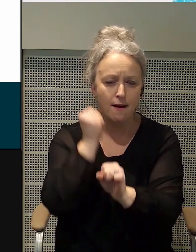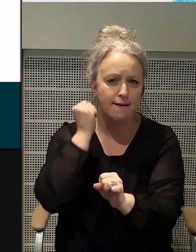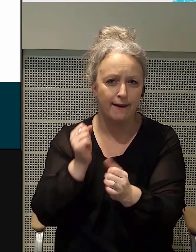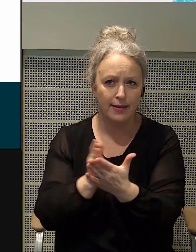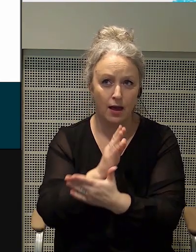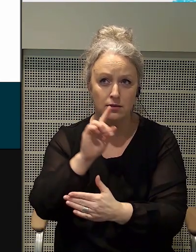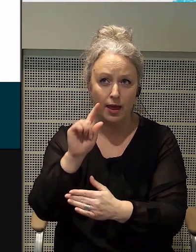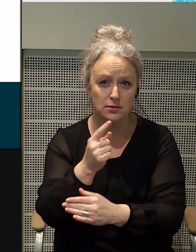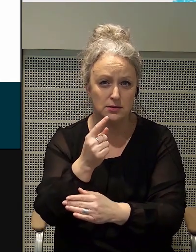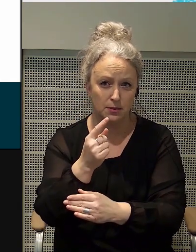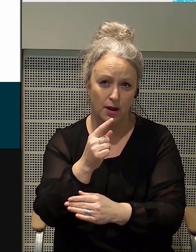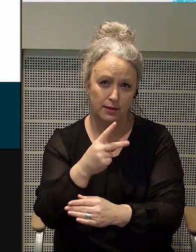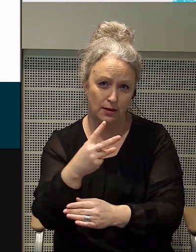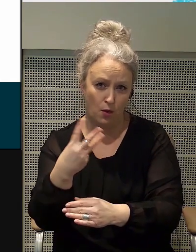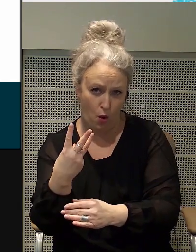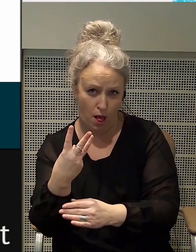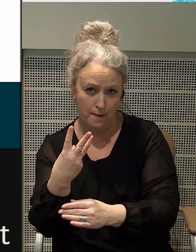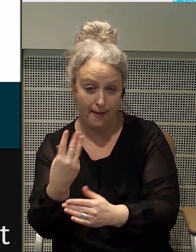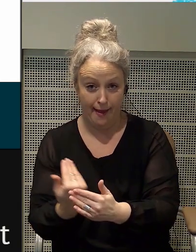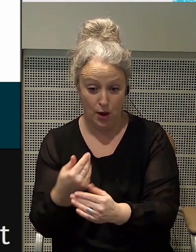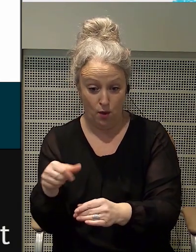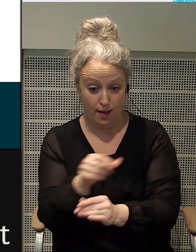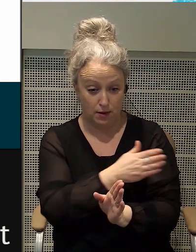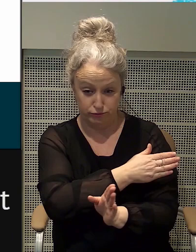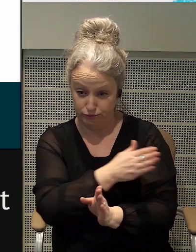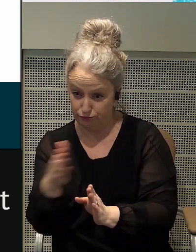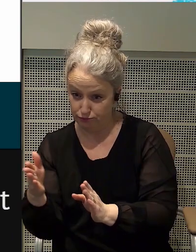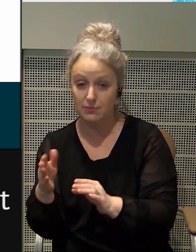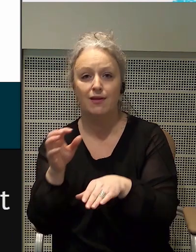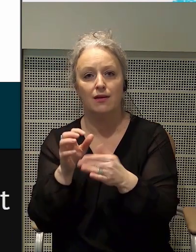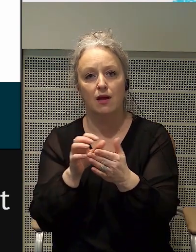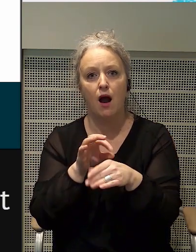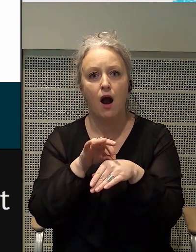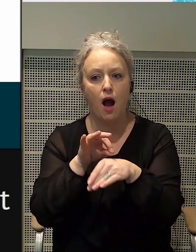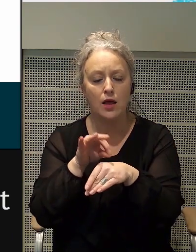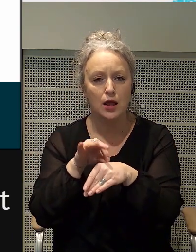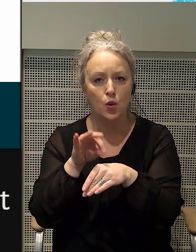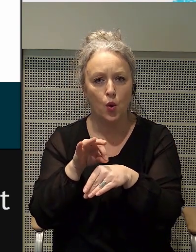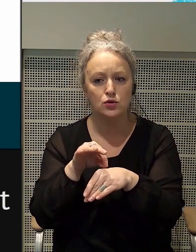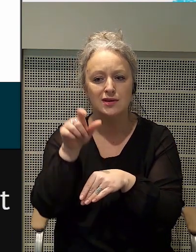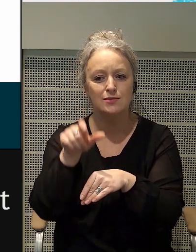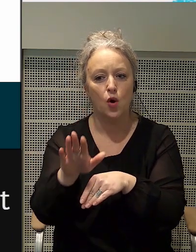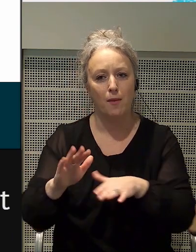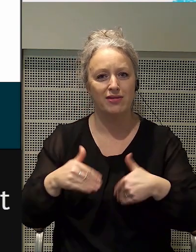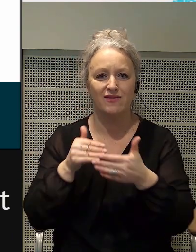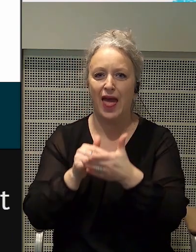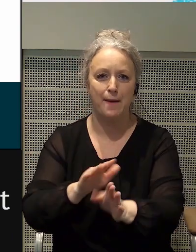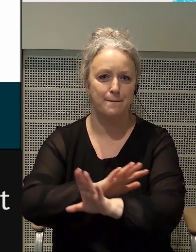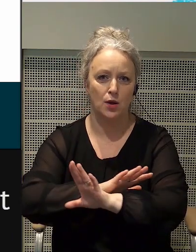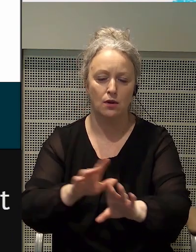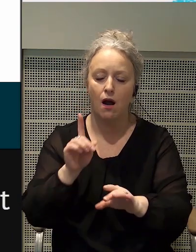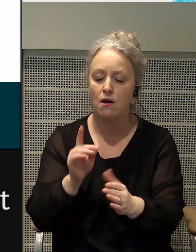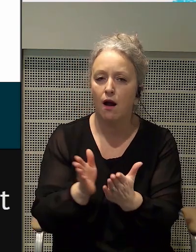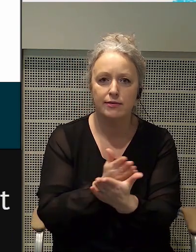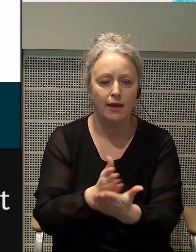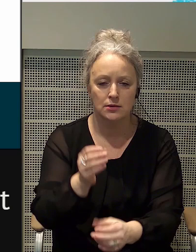extremely strict diet. They can hardly eat any natural protein, and they eat lots of specific products that are developed for